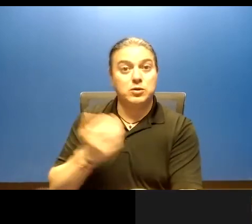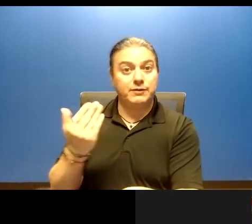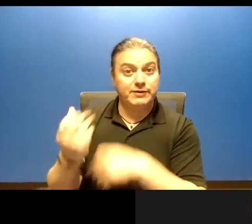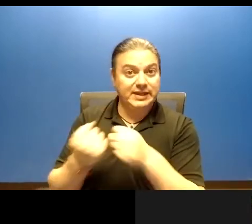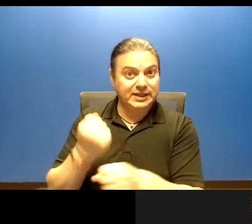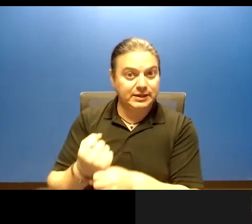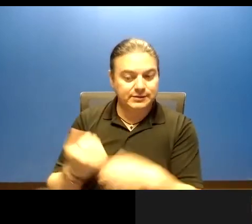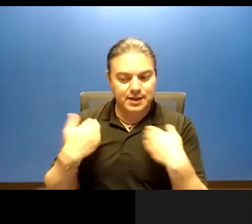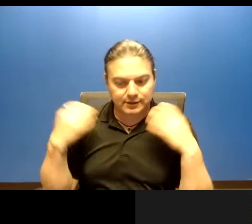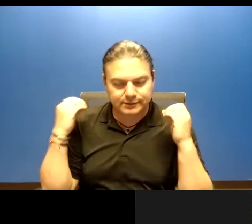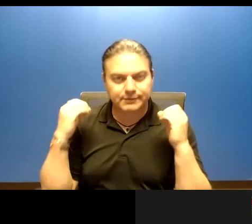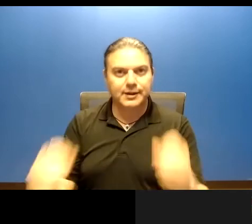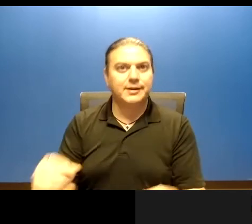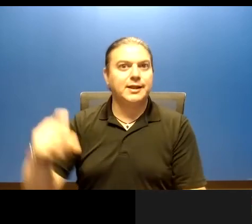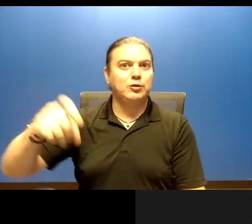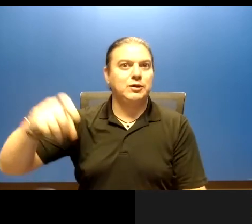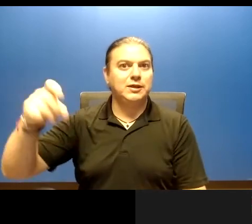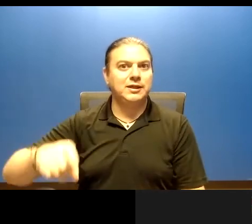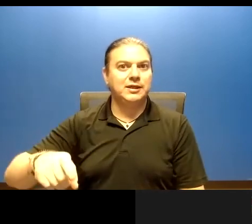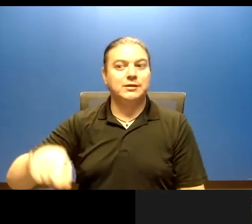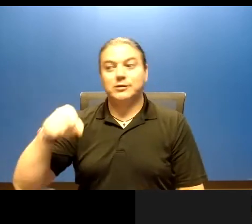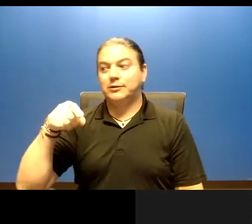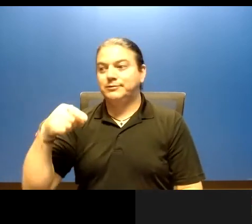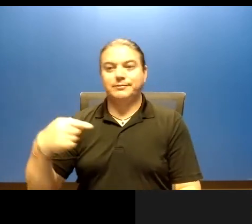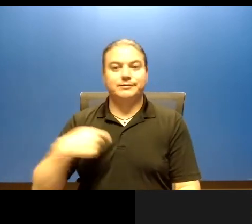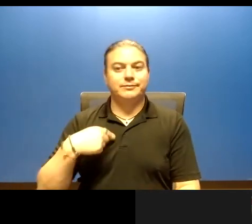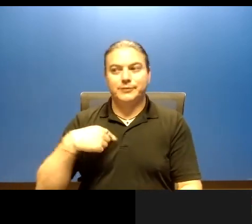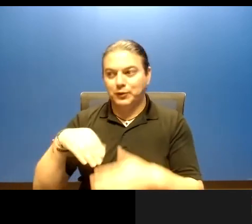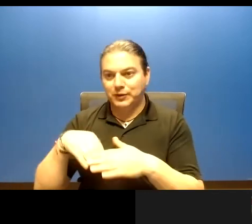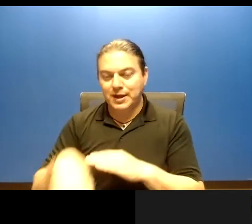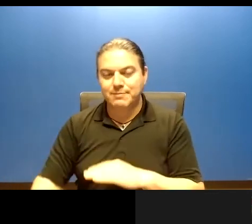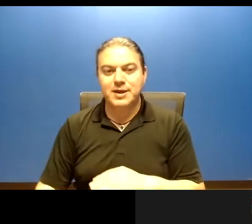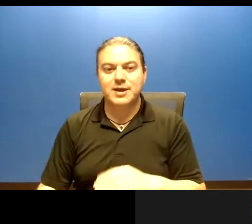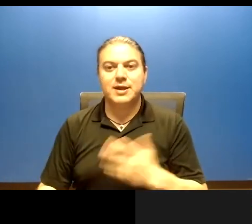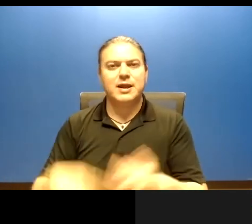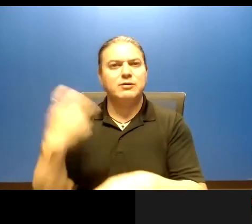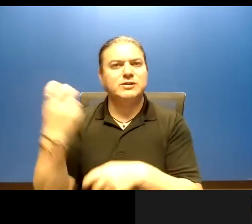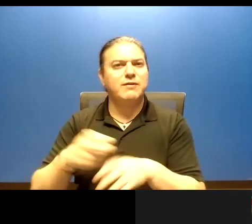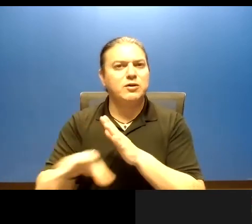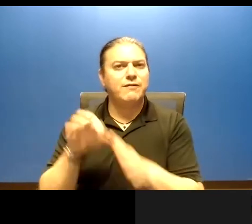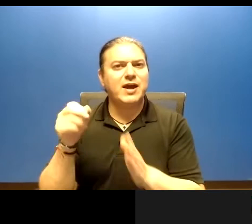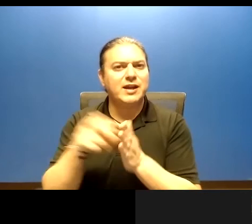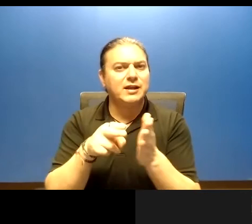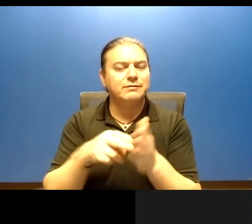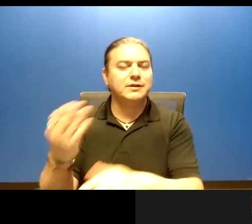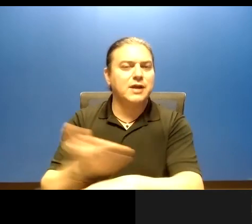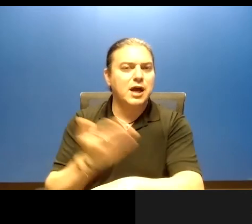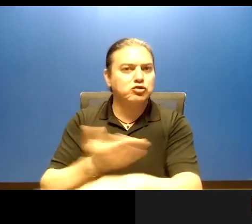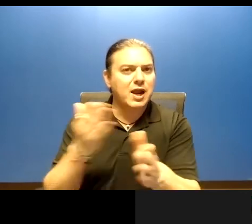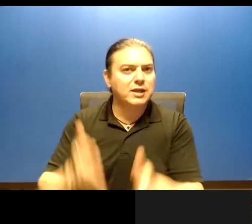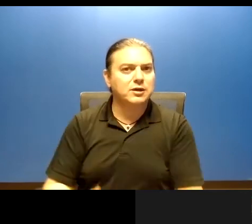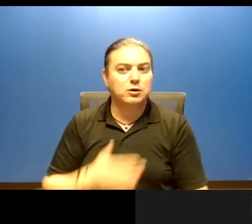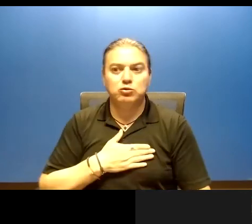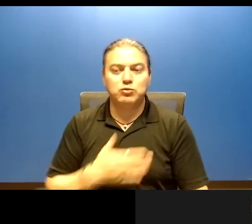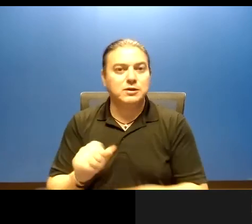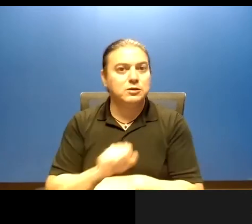that you need. And so you're coming in, and very much so, it was difficult to find a contractor that was willing to work with us.